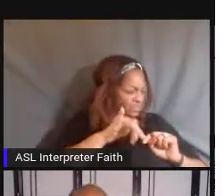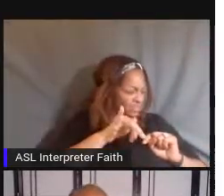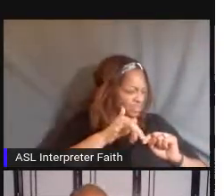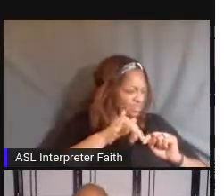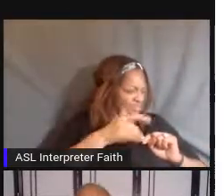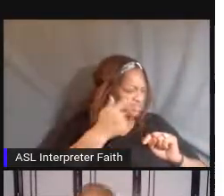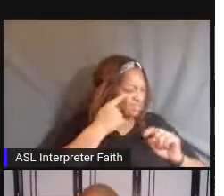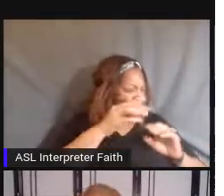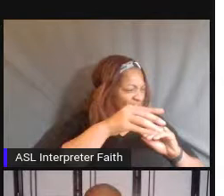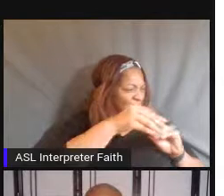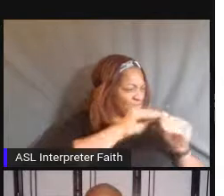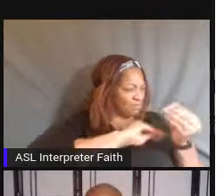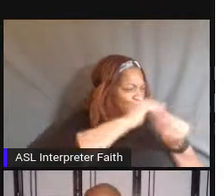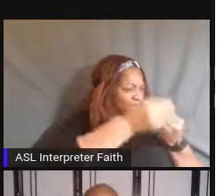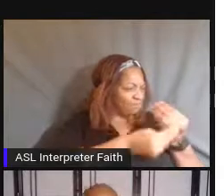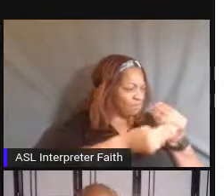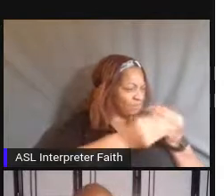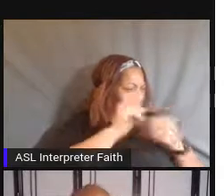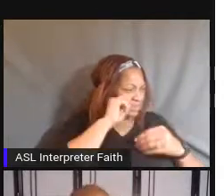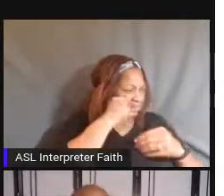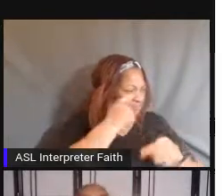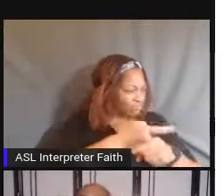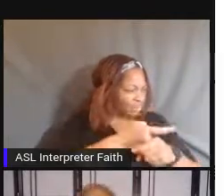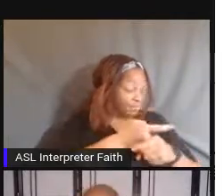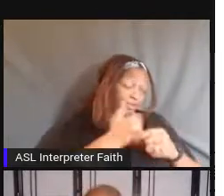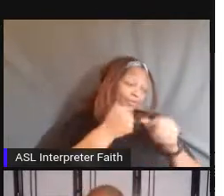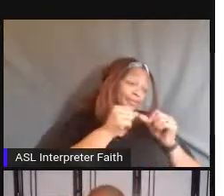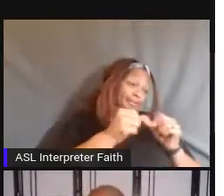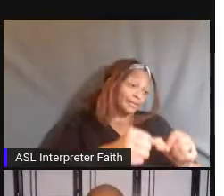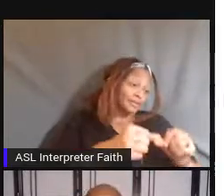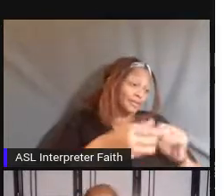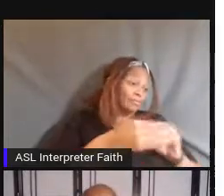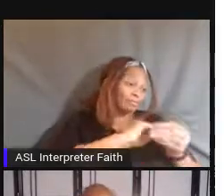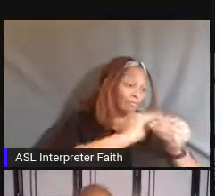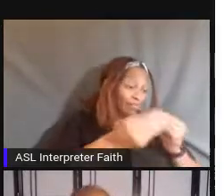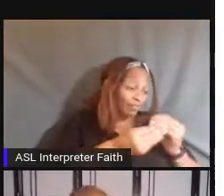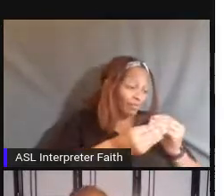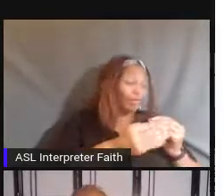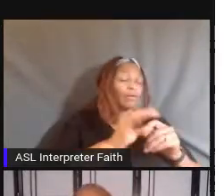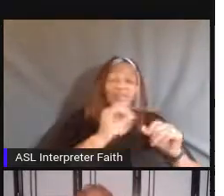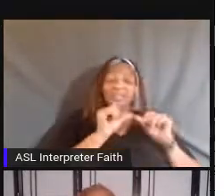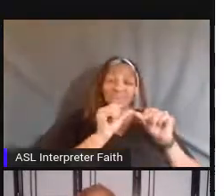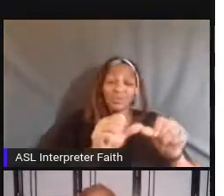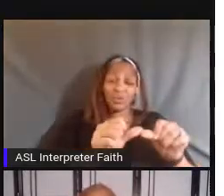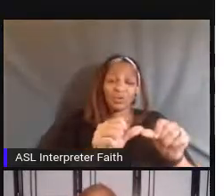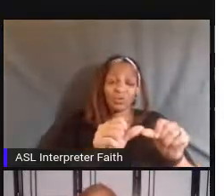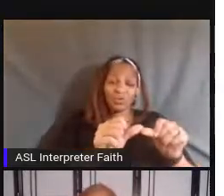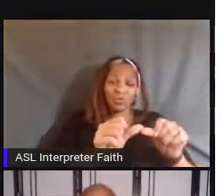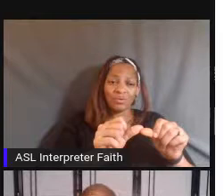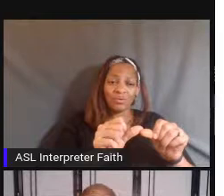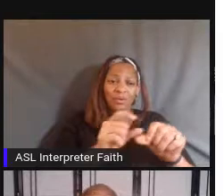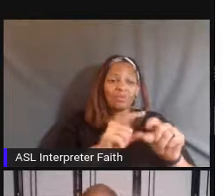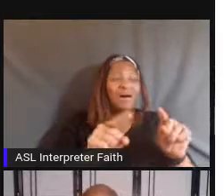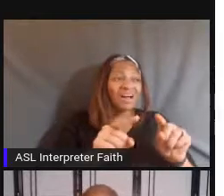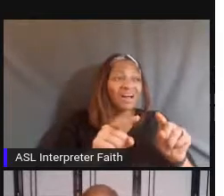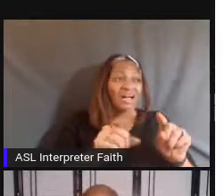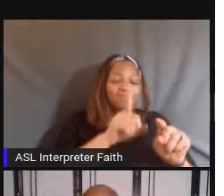already peel this? Peel it some more. Didn't I already uncover it again? But there is no but. It's